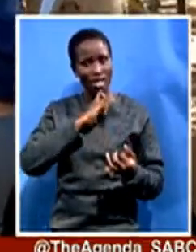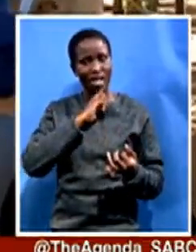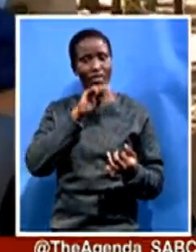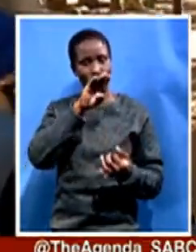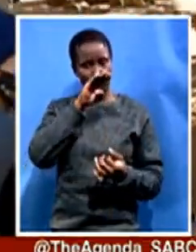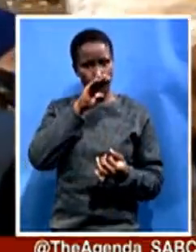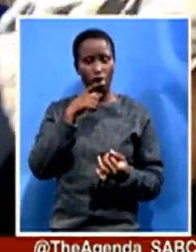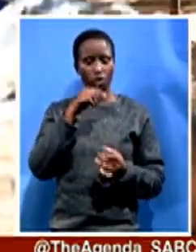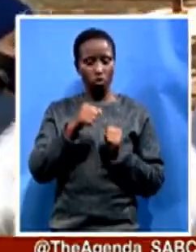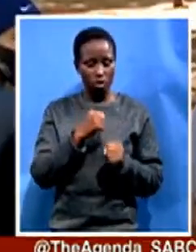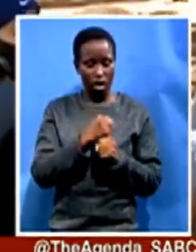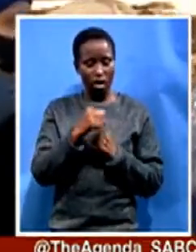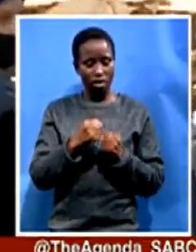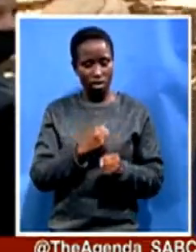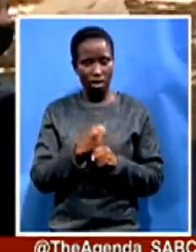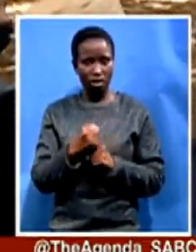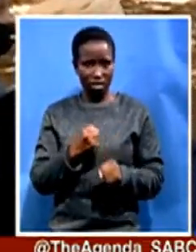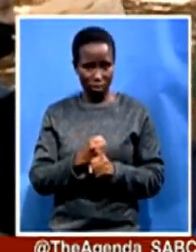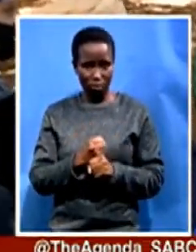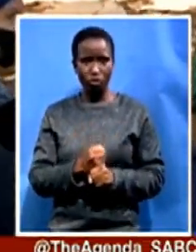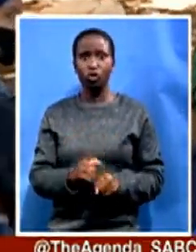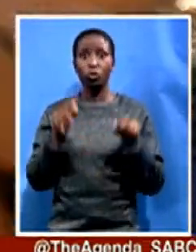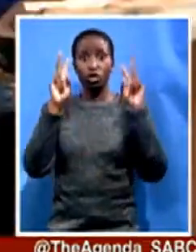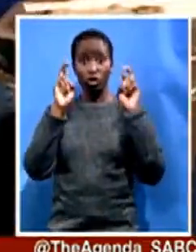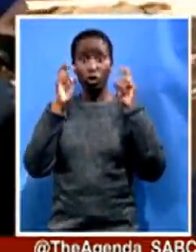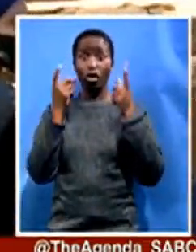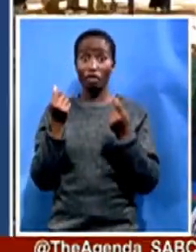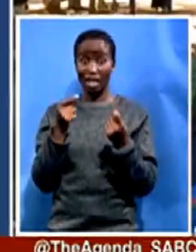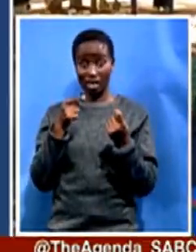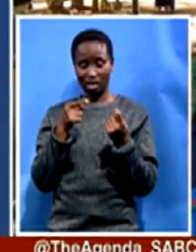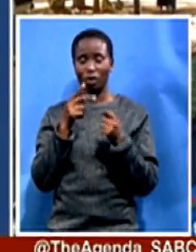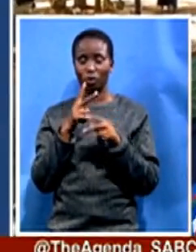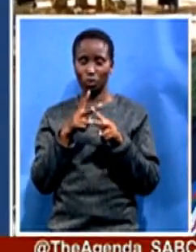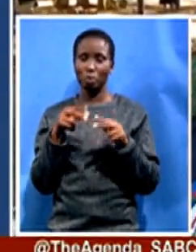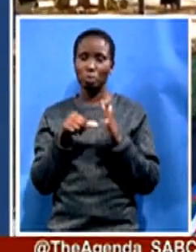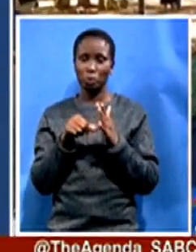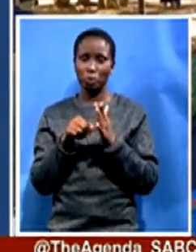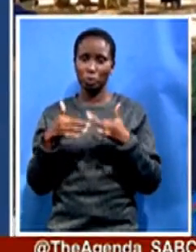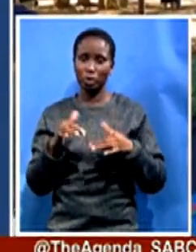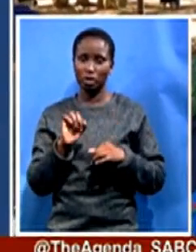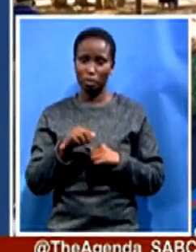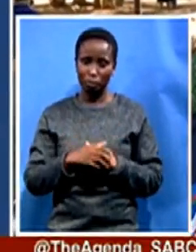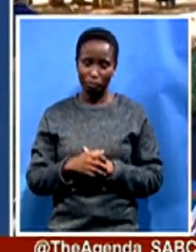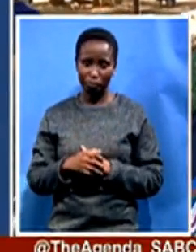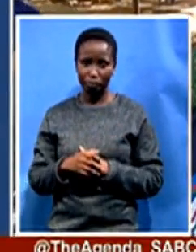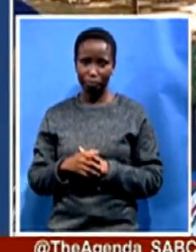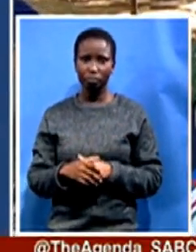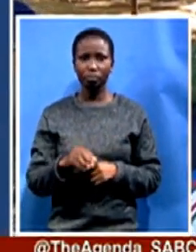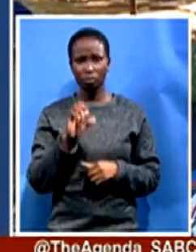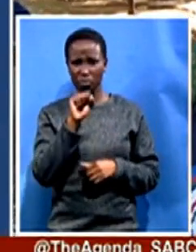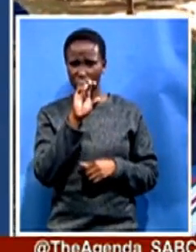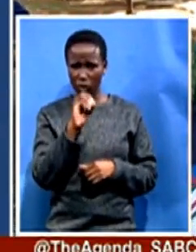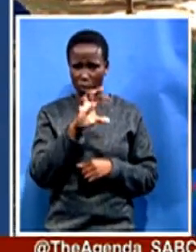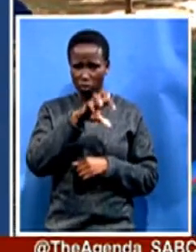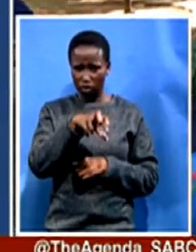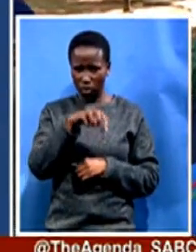finances, Desiree, is also a very crucial one indeed. So that provincial government delegation that just came